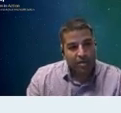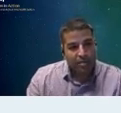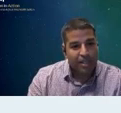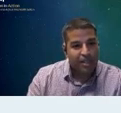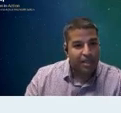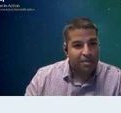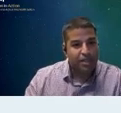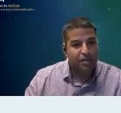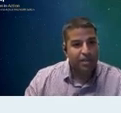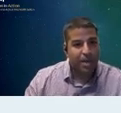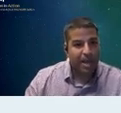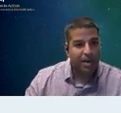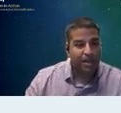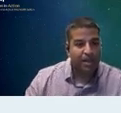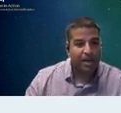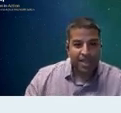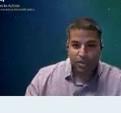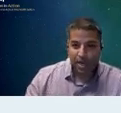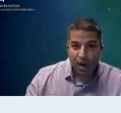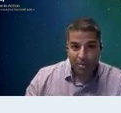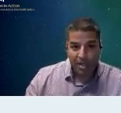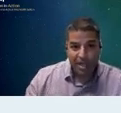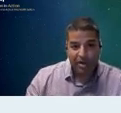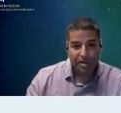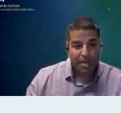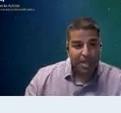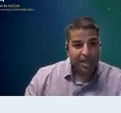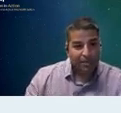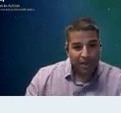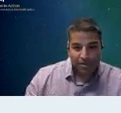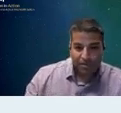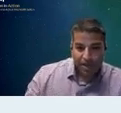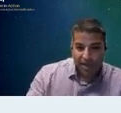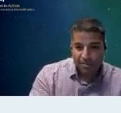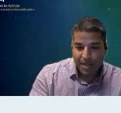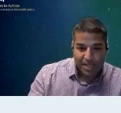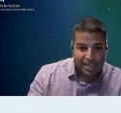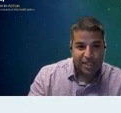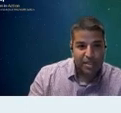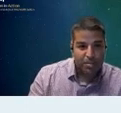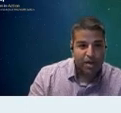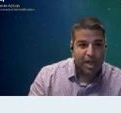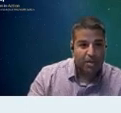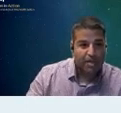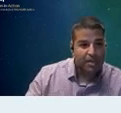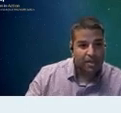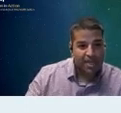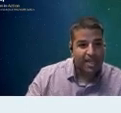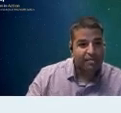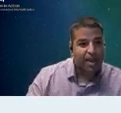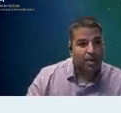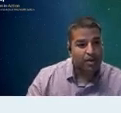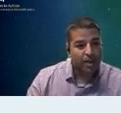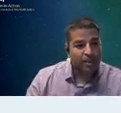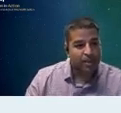algorithm that you can see a picture of in the background there. That's quite a complex algorithm of decision support and helping to